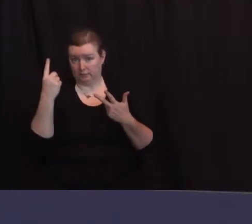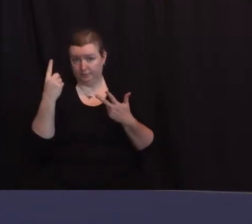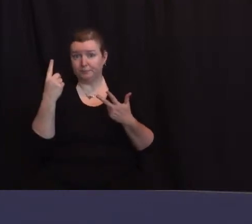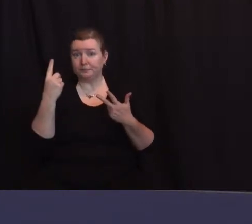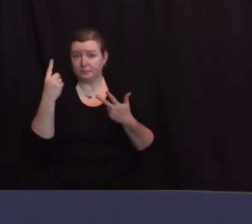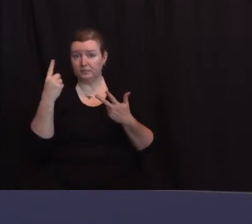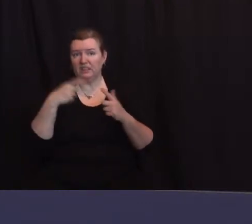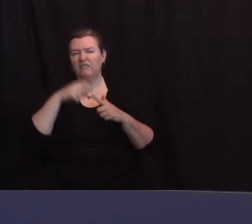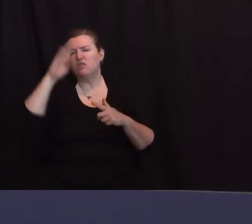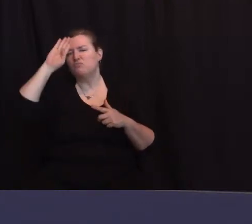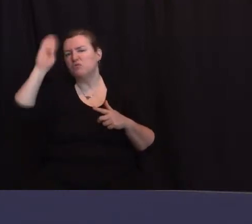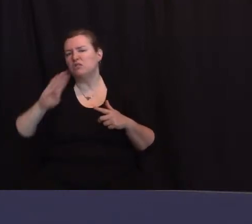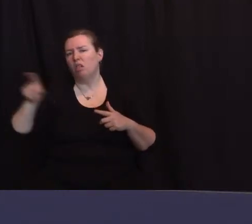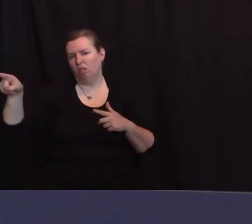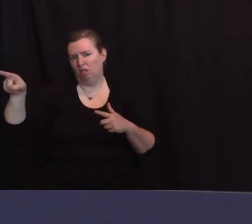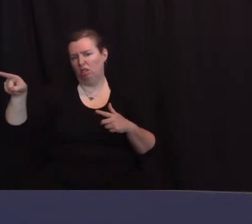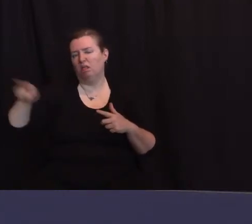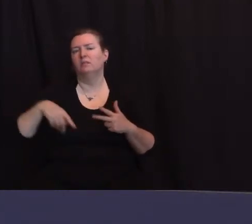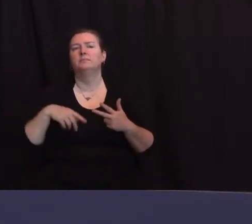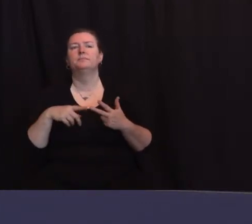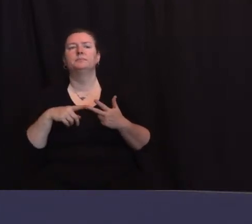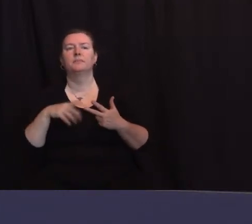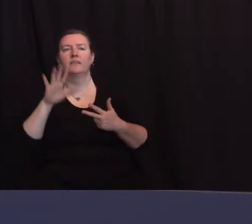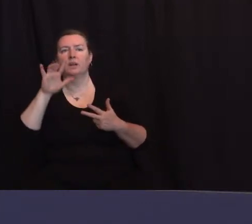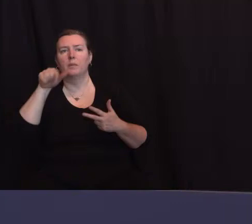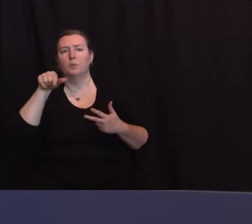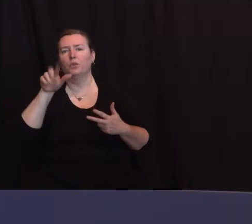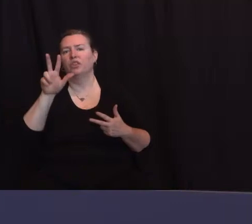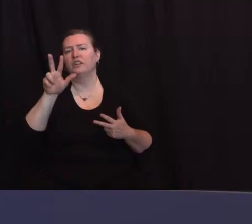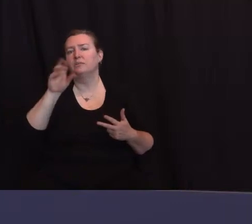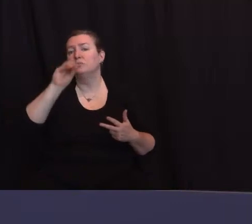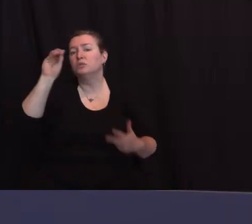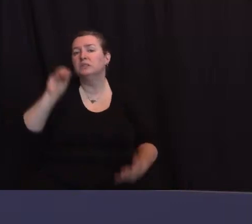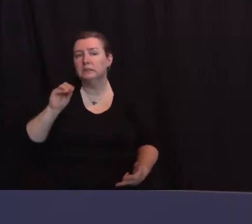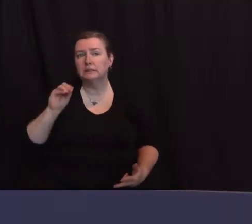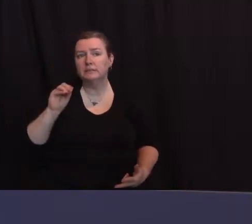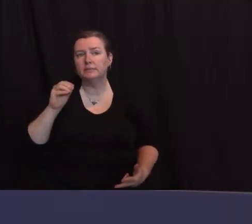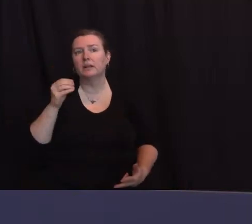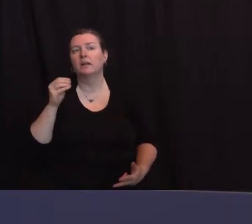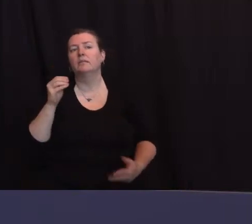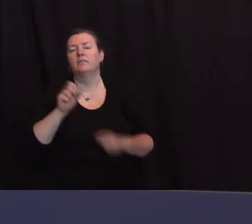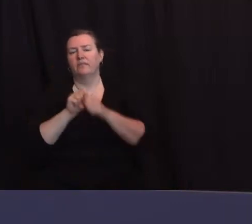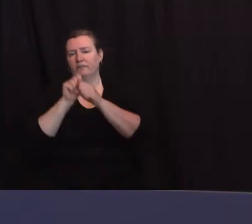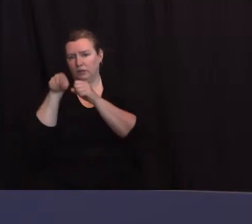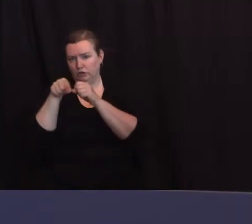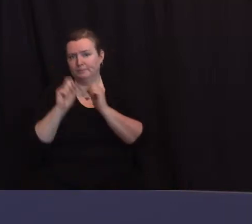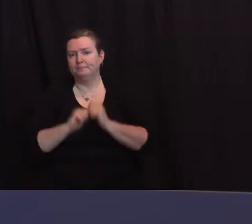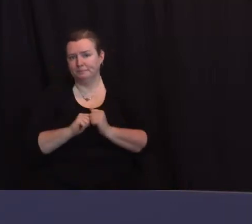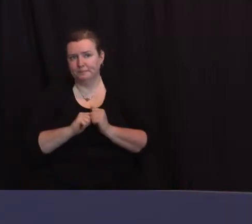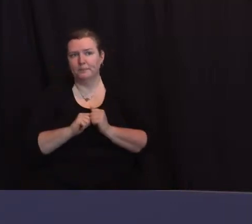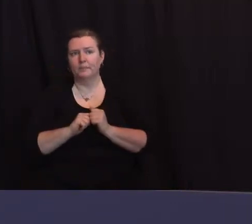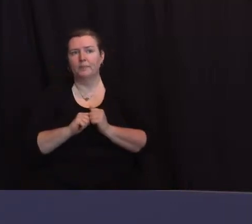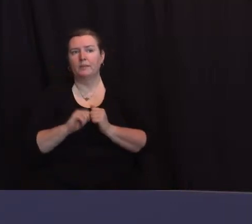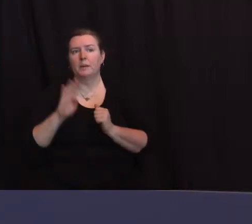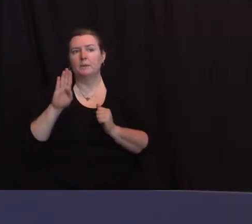Brazil, represents 5.3% of the variants identified in the last month. And